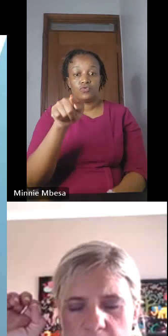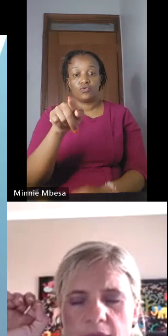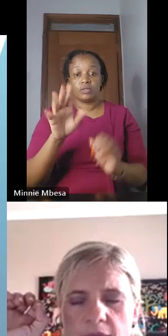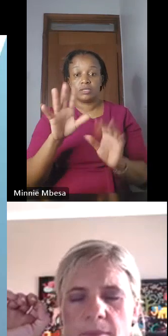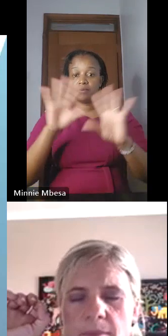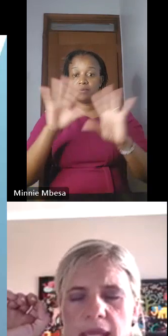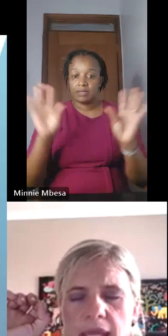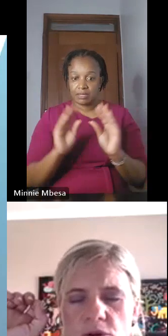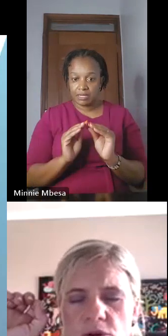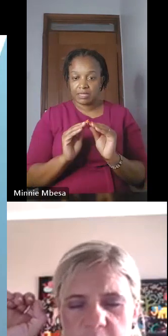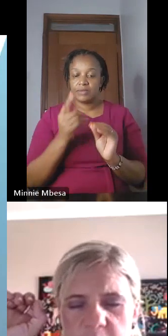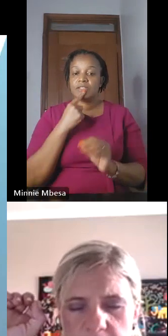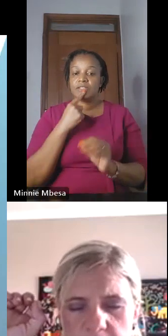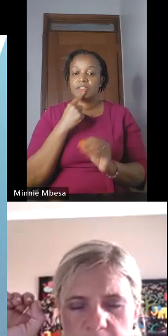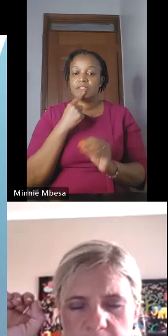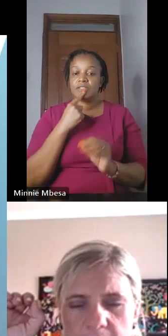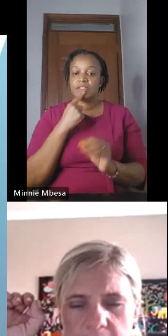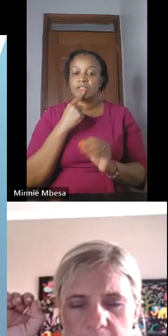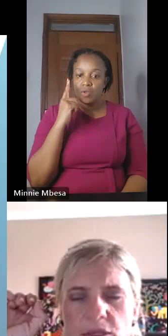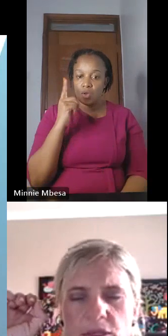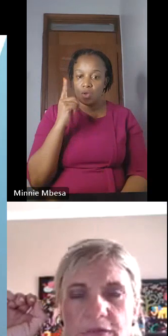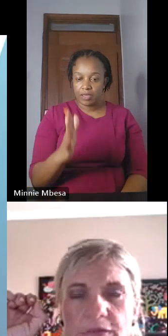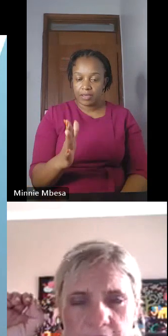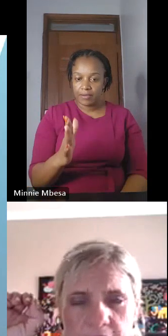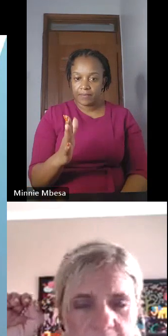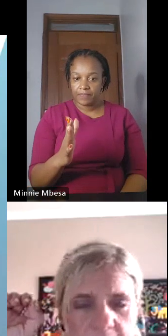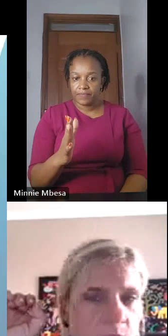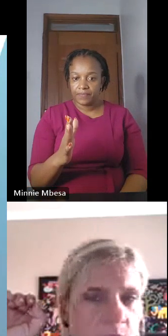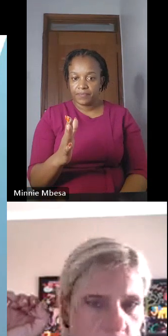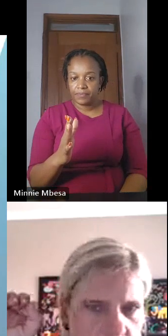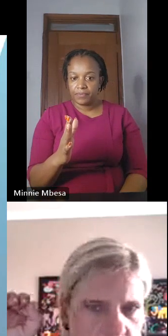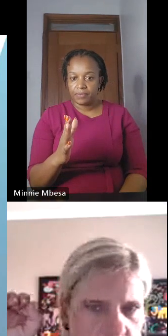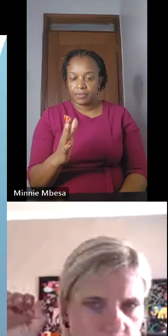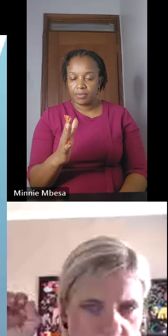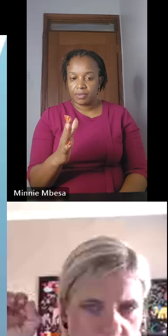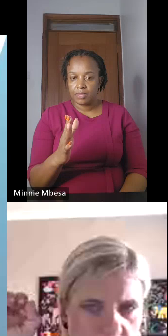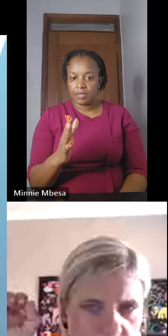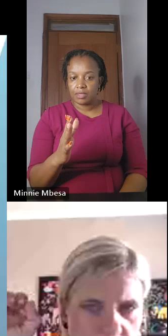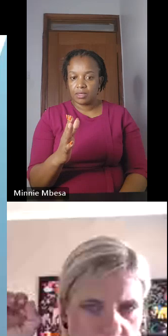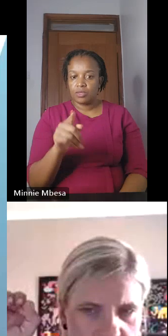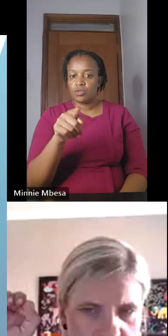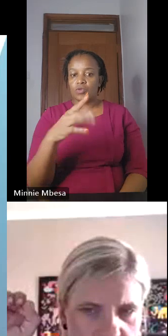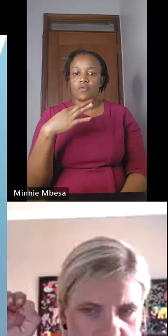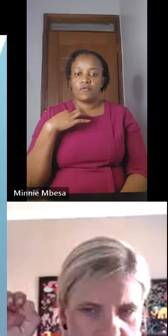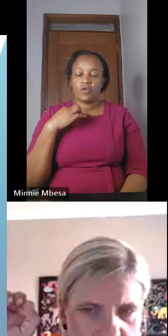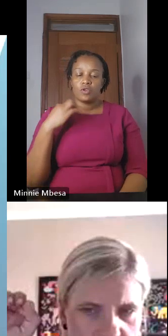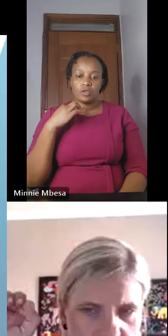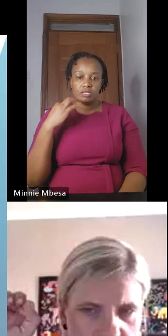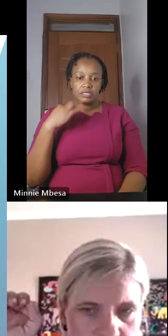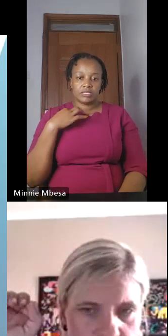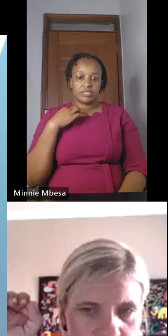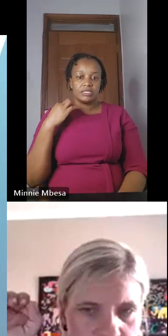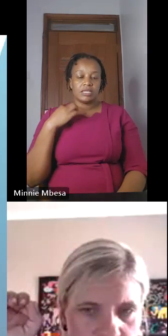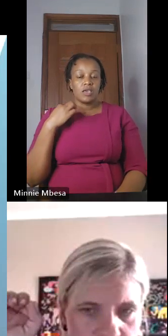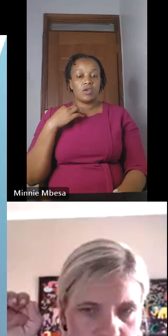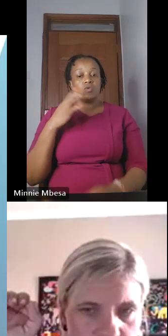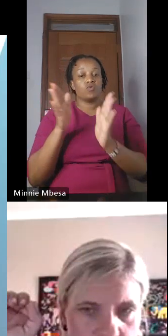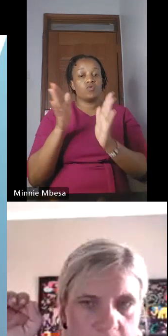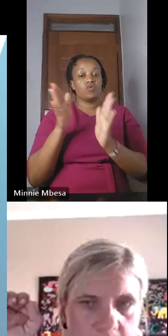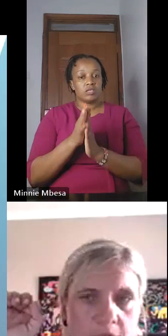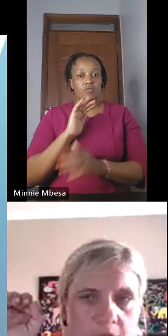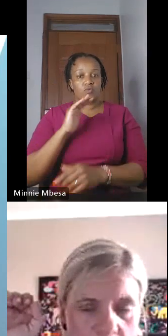lawyer. In your spare time, you volunteer with women's organizations. Is that right?